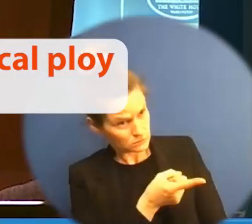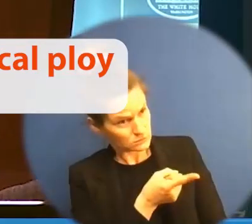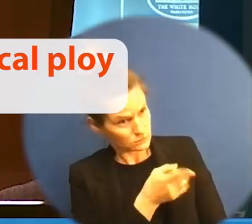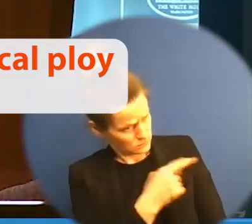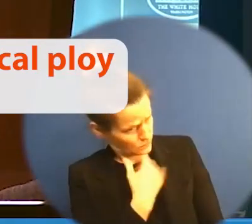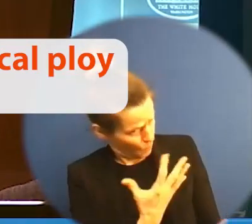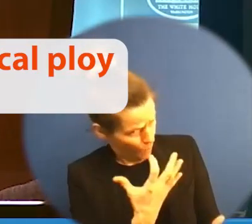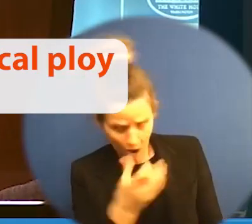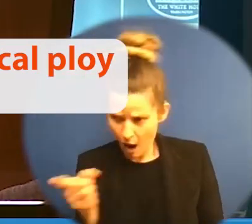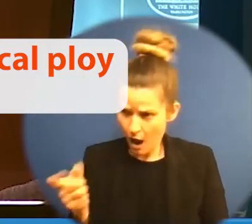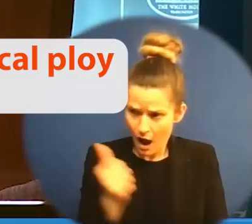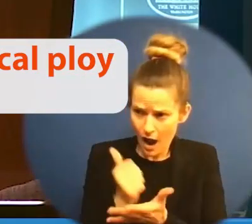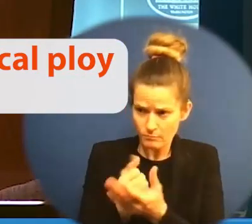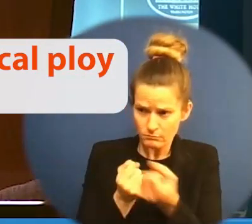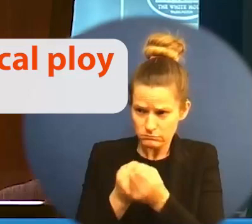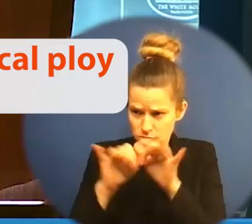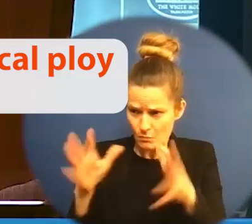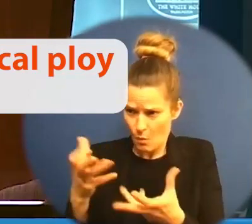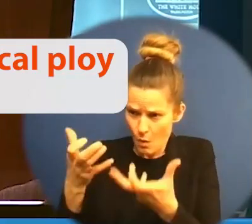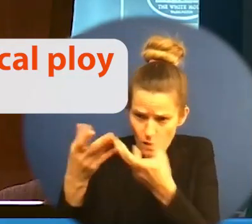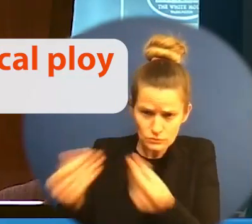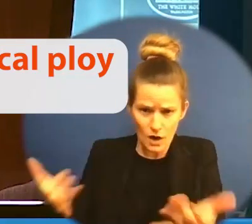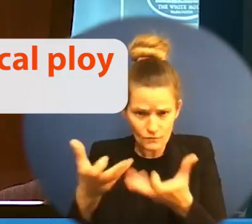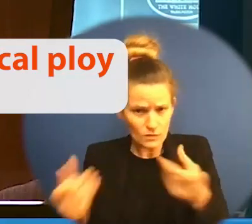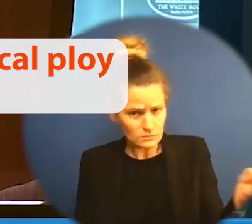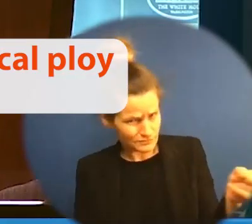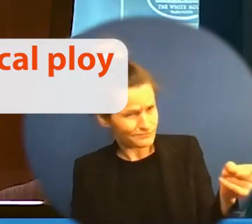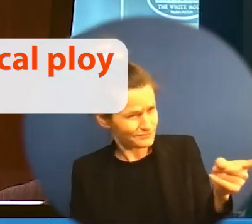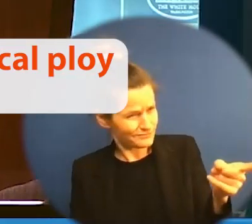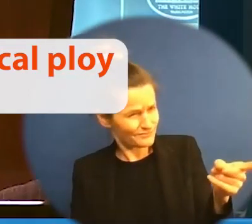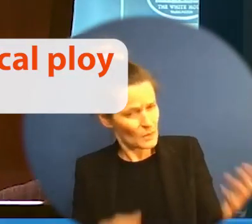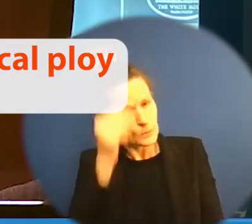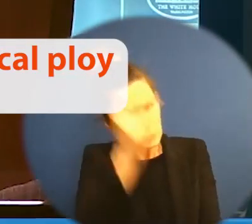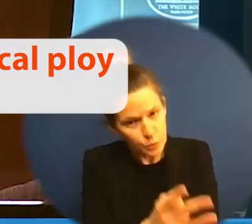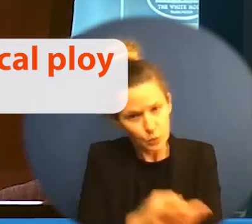about dealing with the challenges, then they would adhere to our funding request.